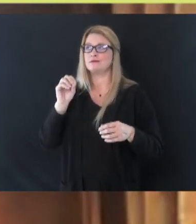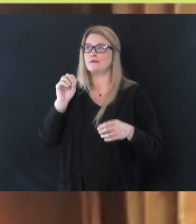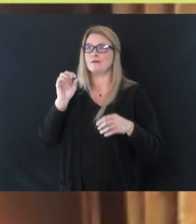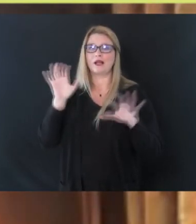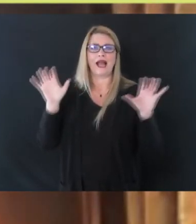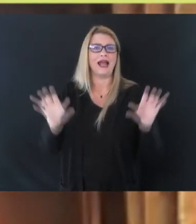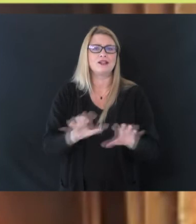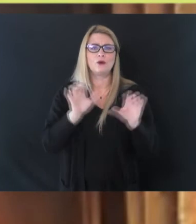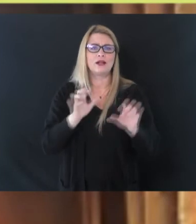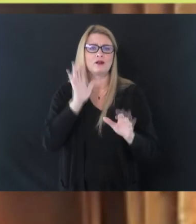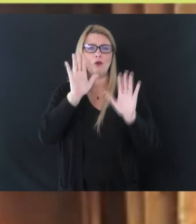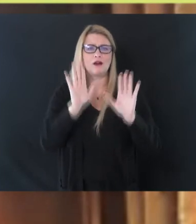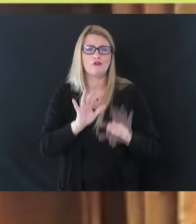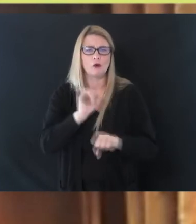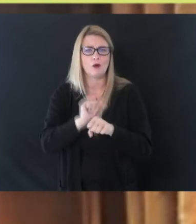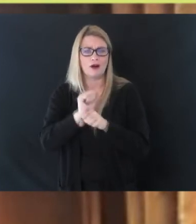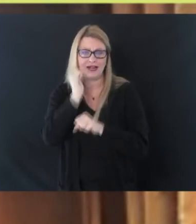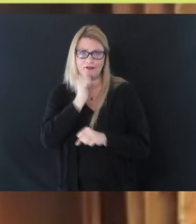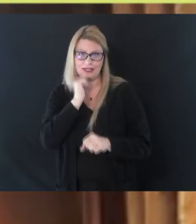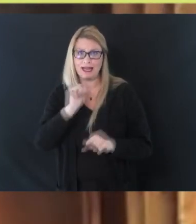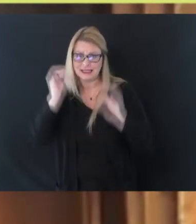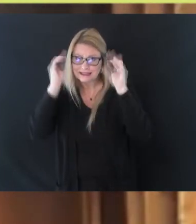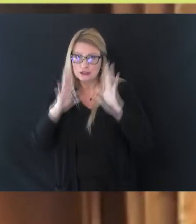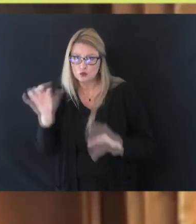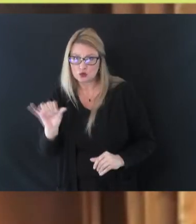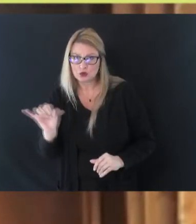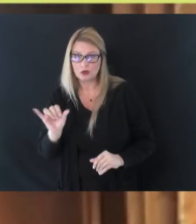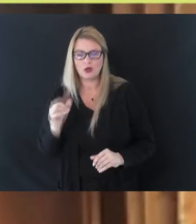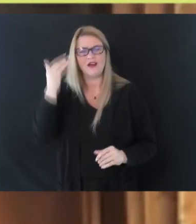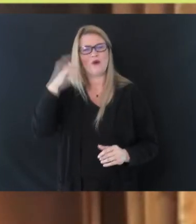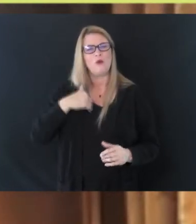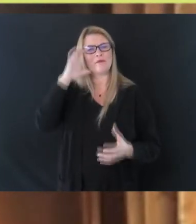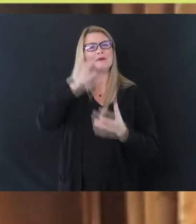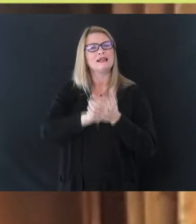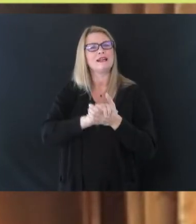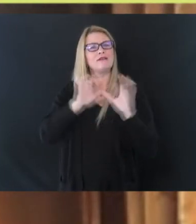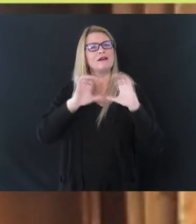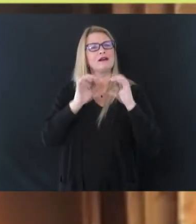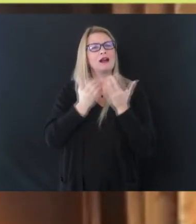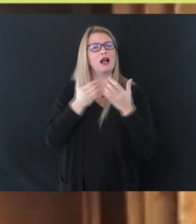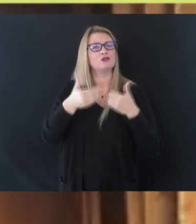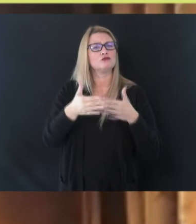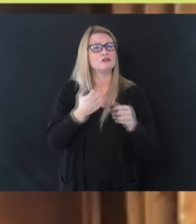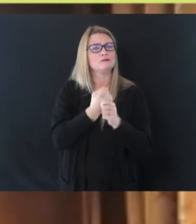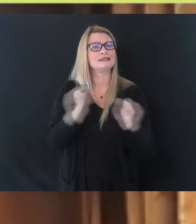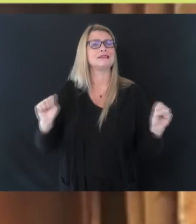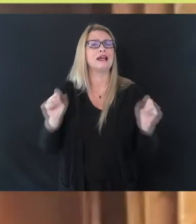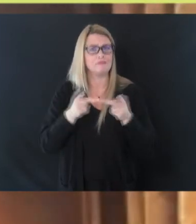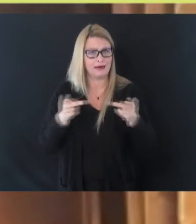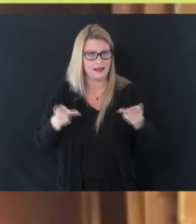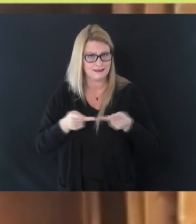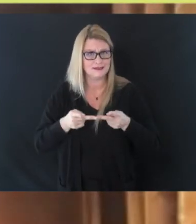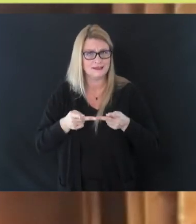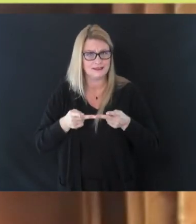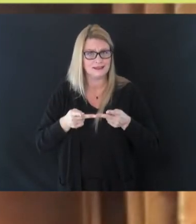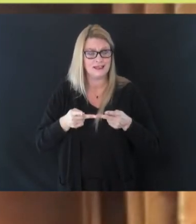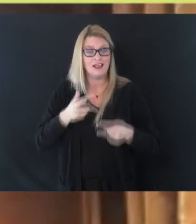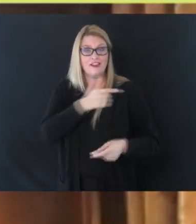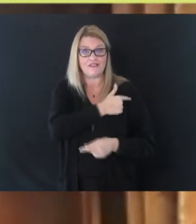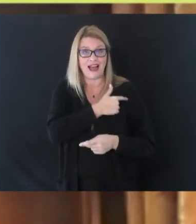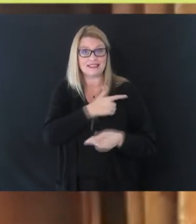we believe that the classroom is actually a safe place to be at this point. The vaccines are an extra protection, but not